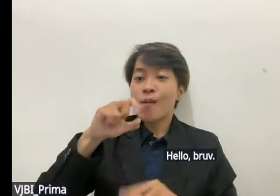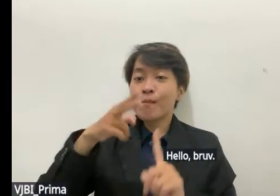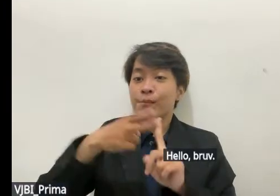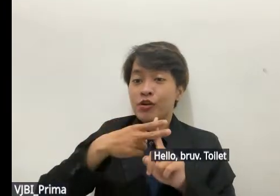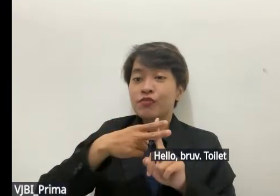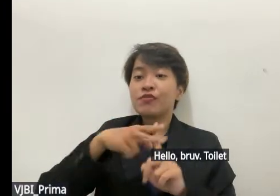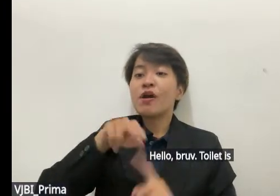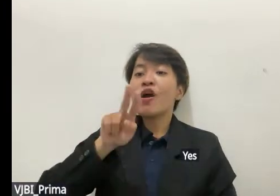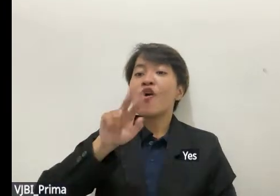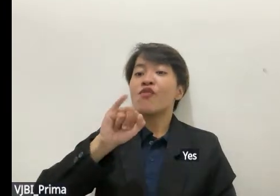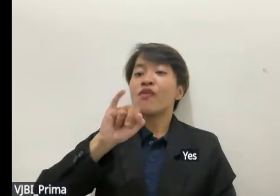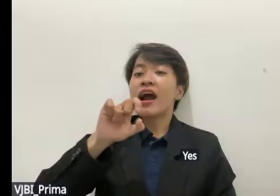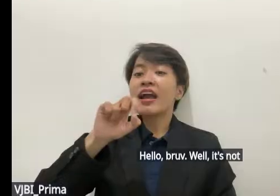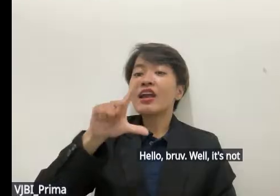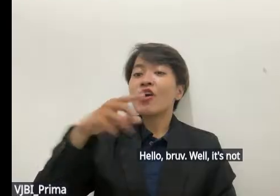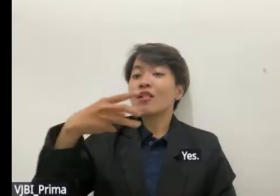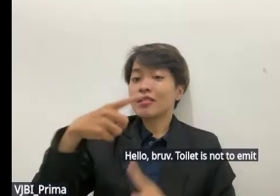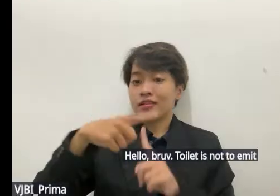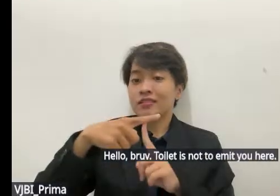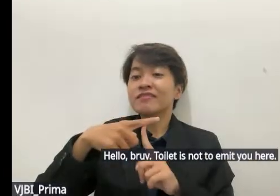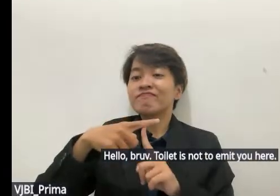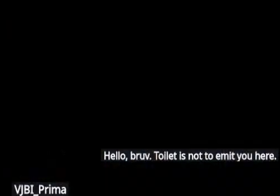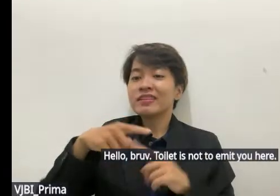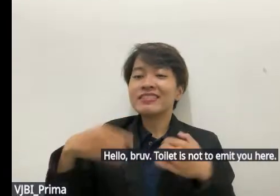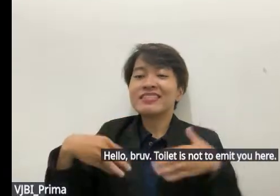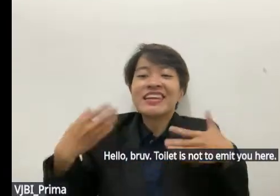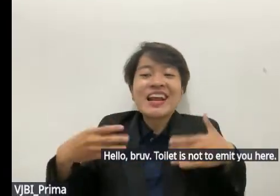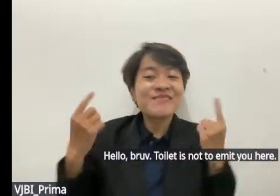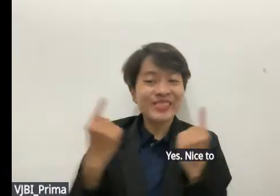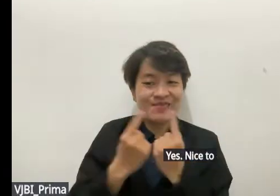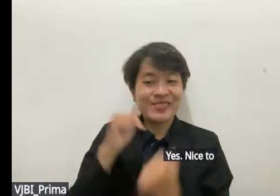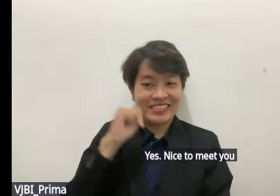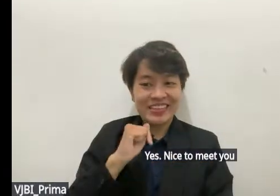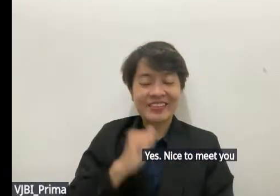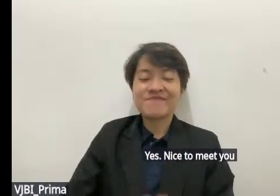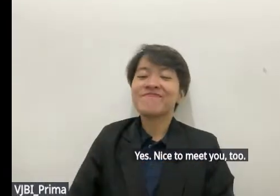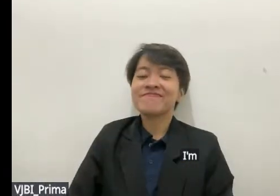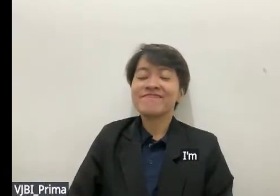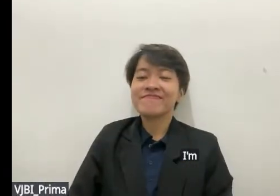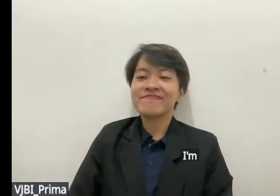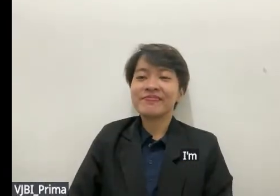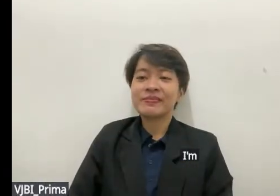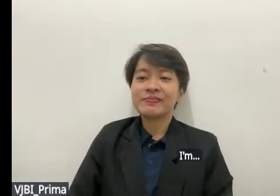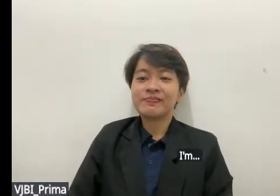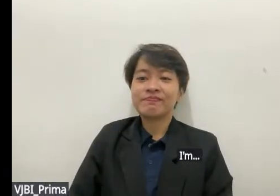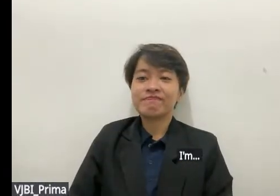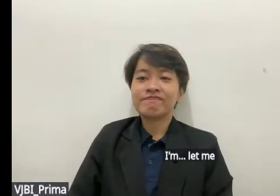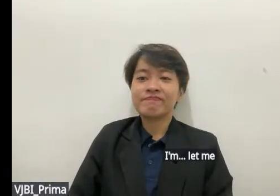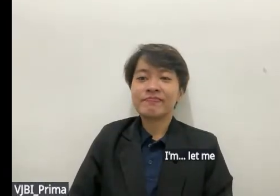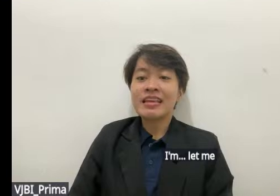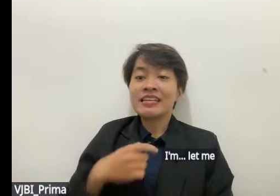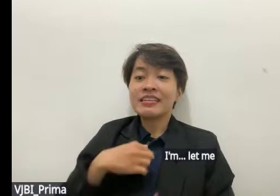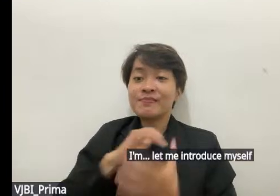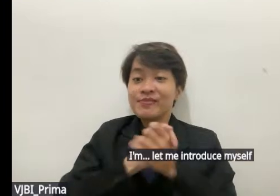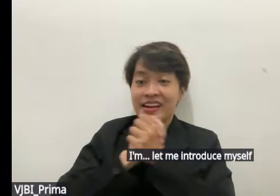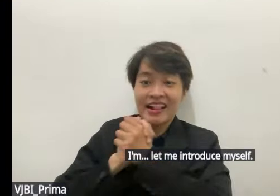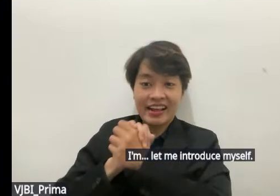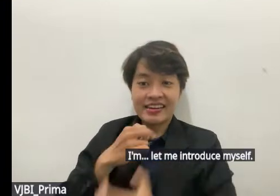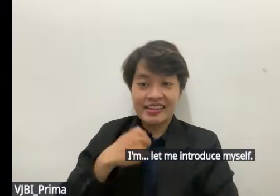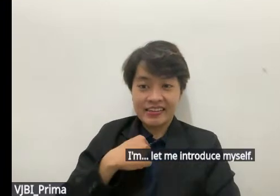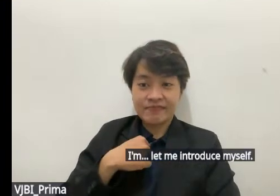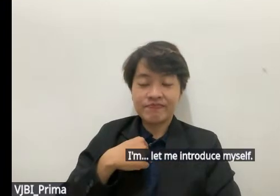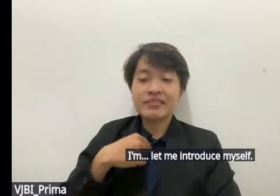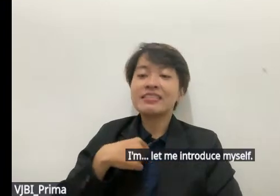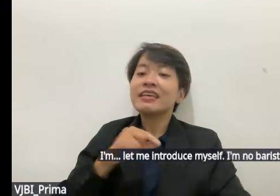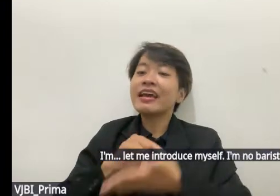It's nice yes, to meet you here. nice to meet you I'm. too. Let me introduce myself. I'm Ibnu